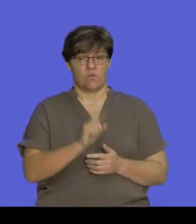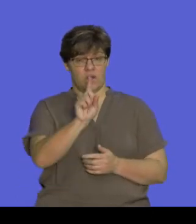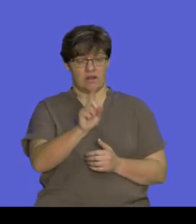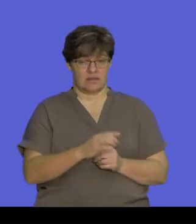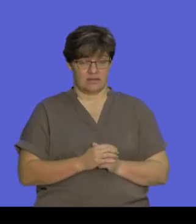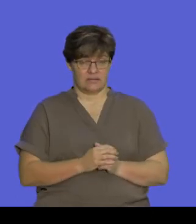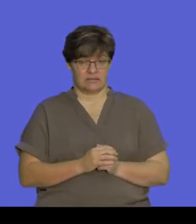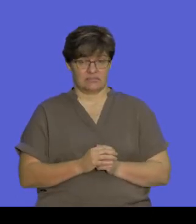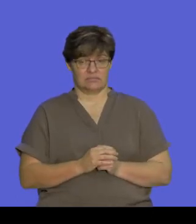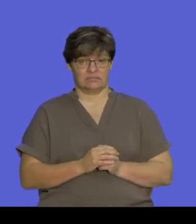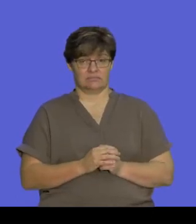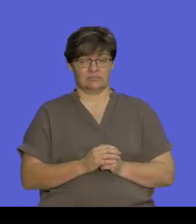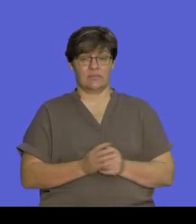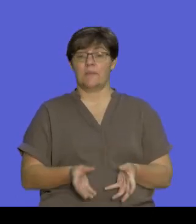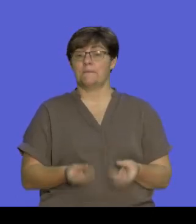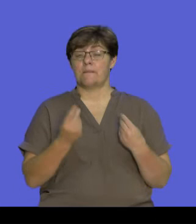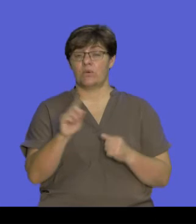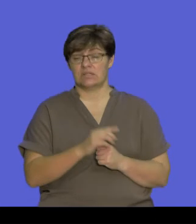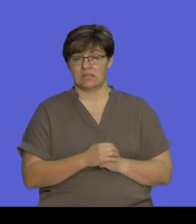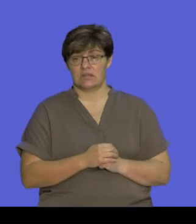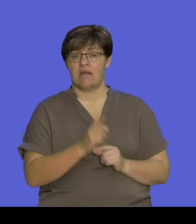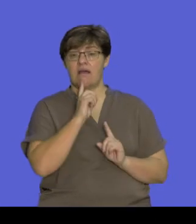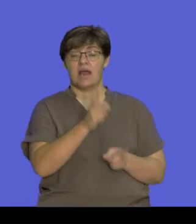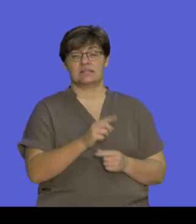And guess what I get? I get an answer of